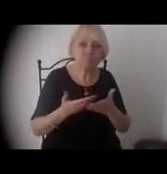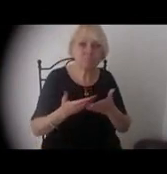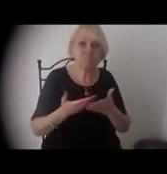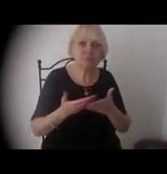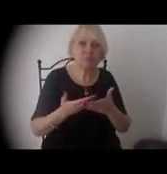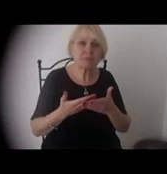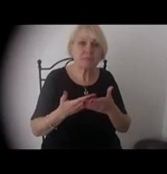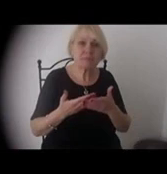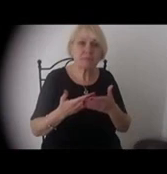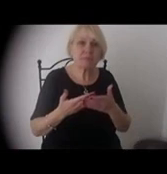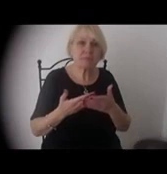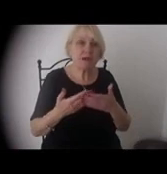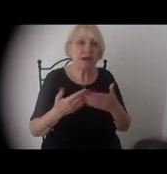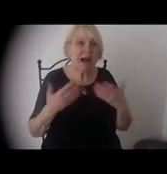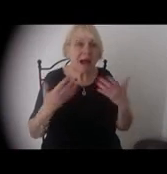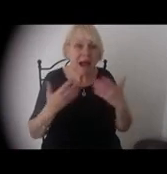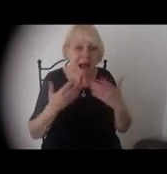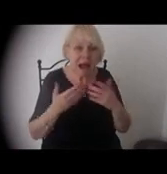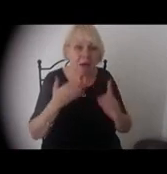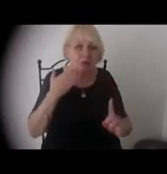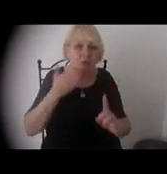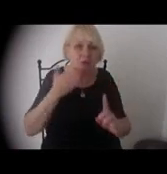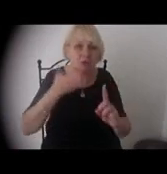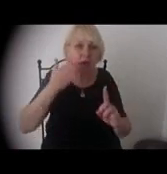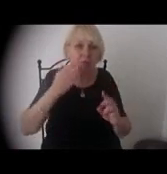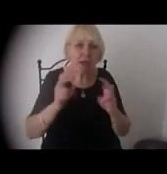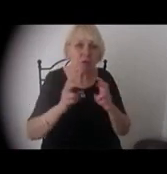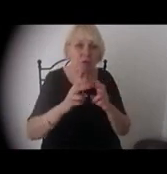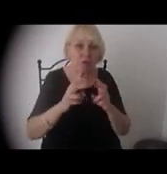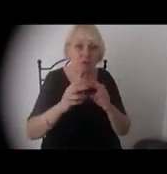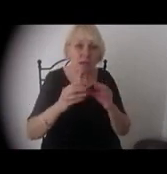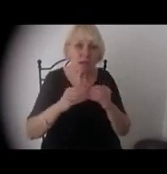direct contact with friends and family.